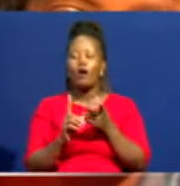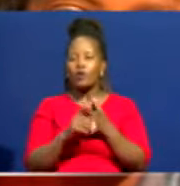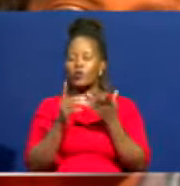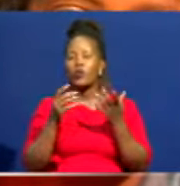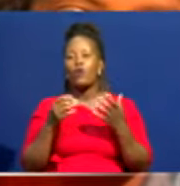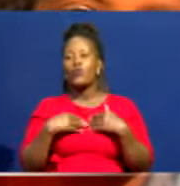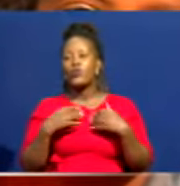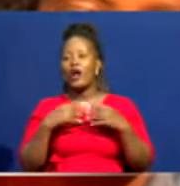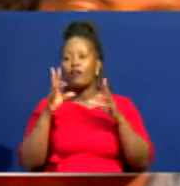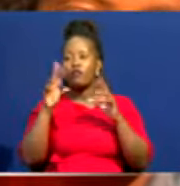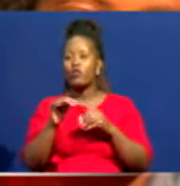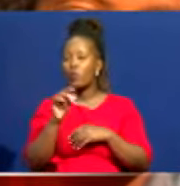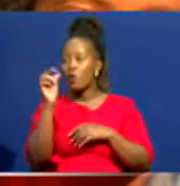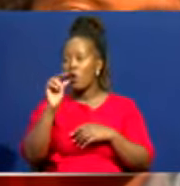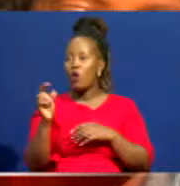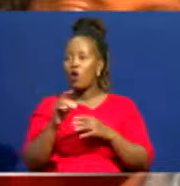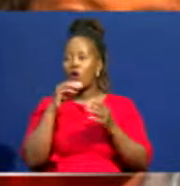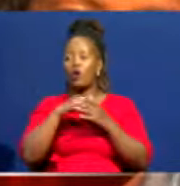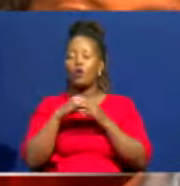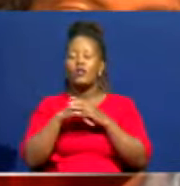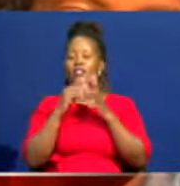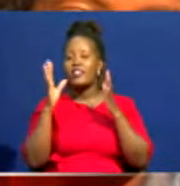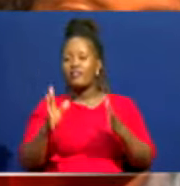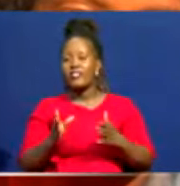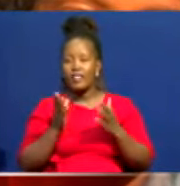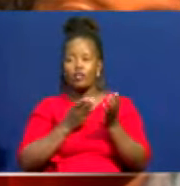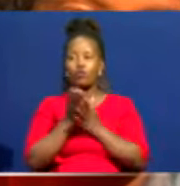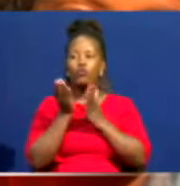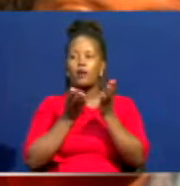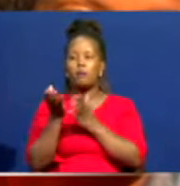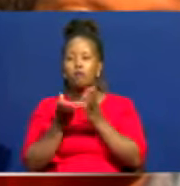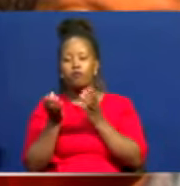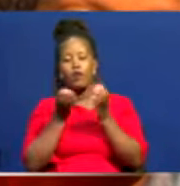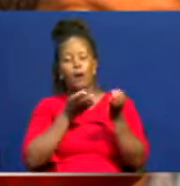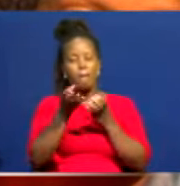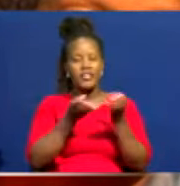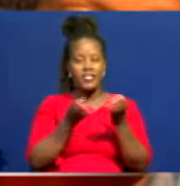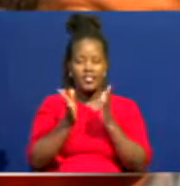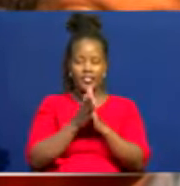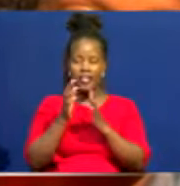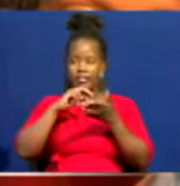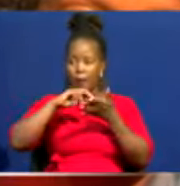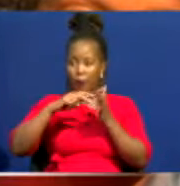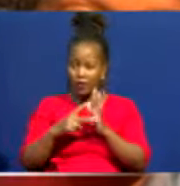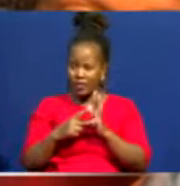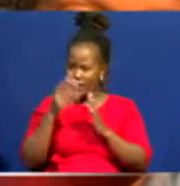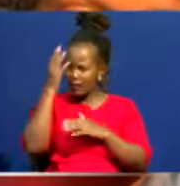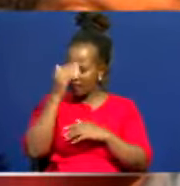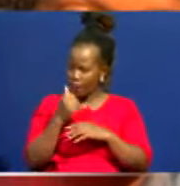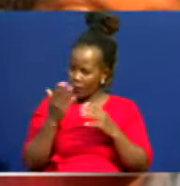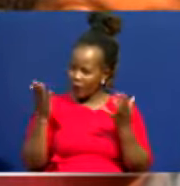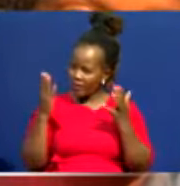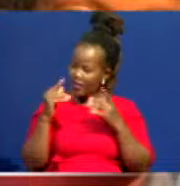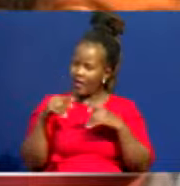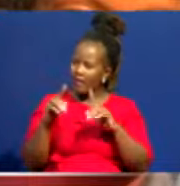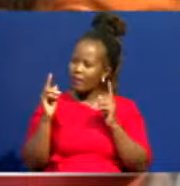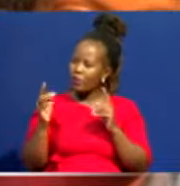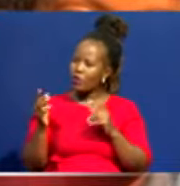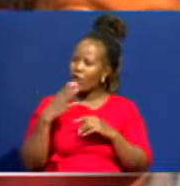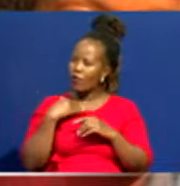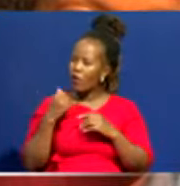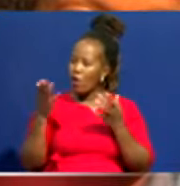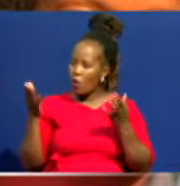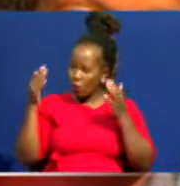local investors investing in businesses and investing in projects, because they want to look at